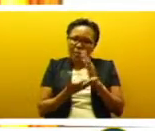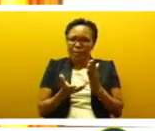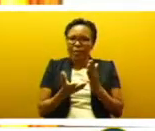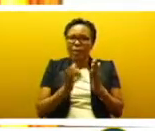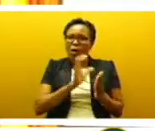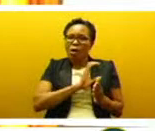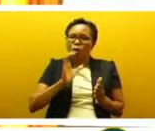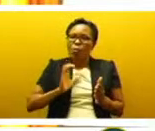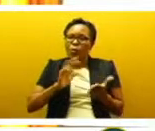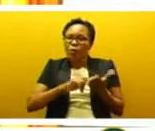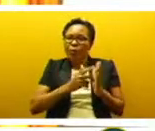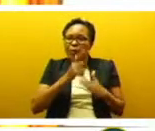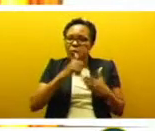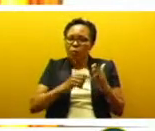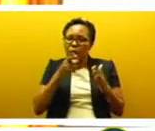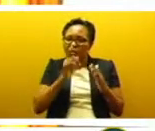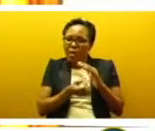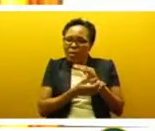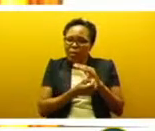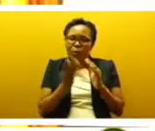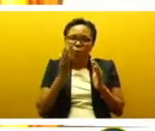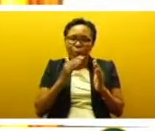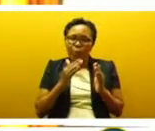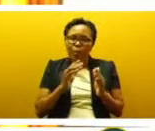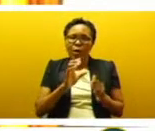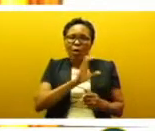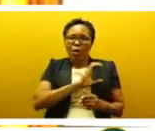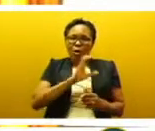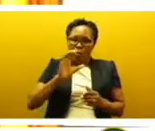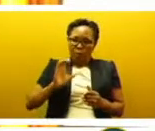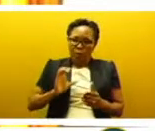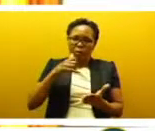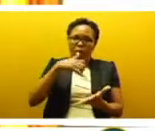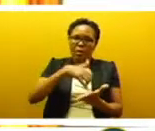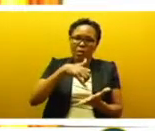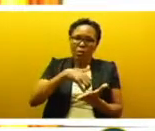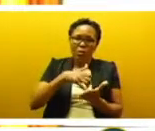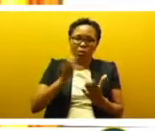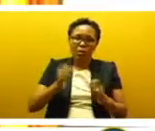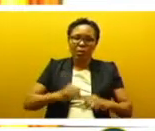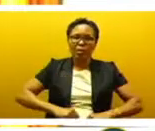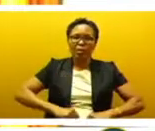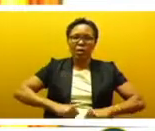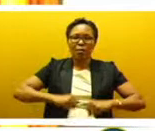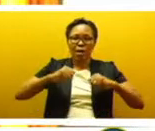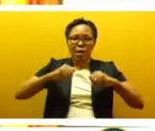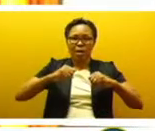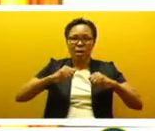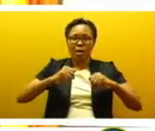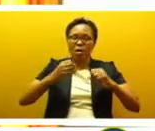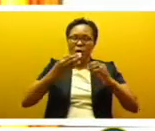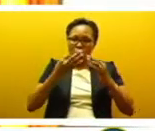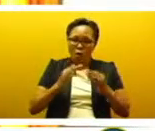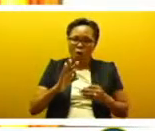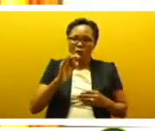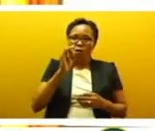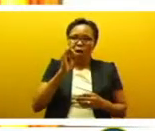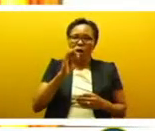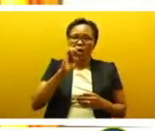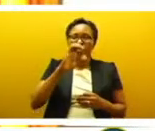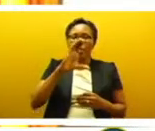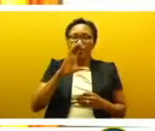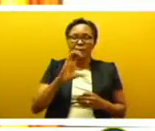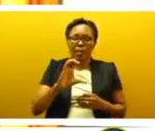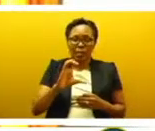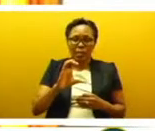is. And a commission is defined to include the chairman of the Iebc